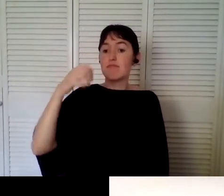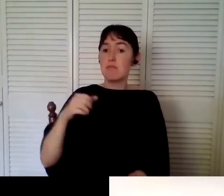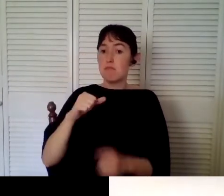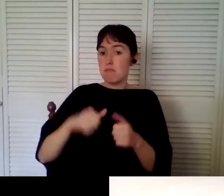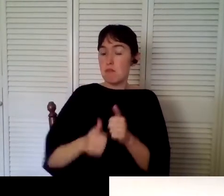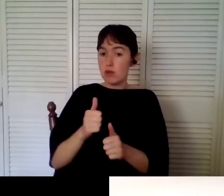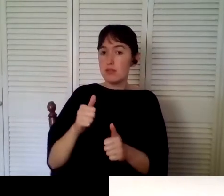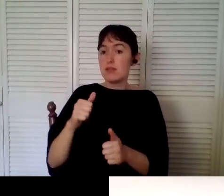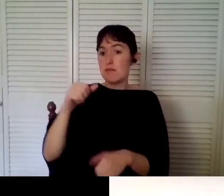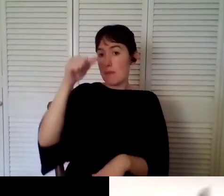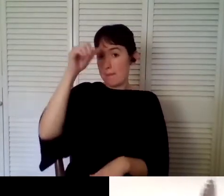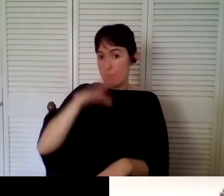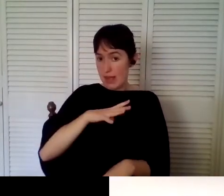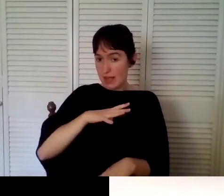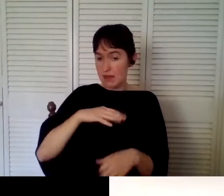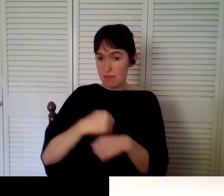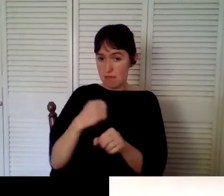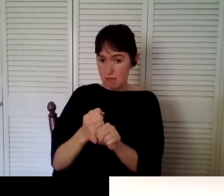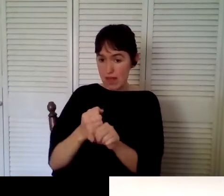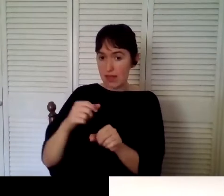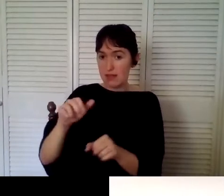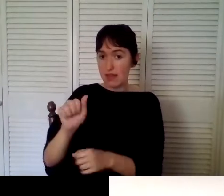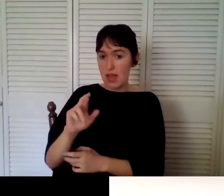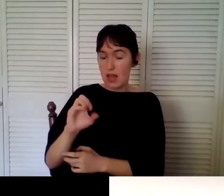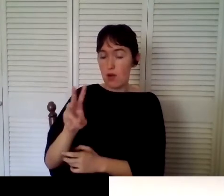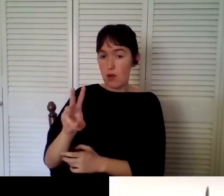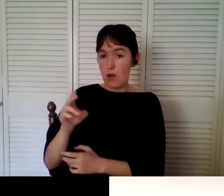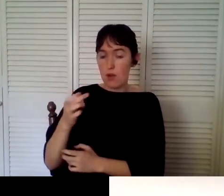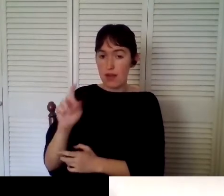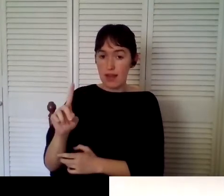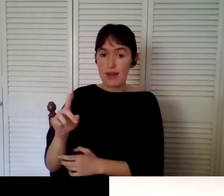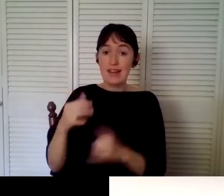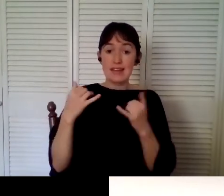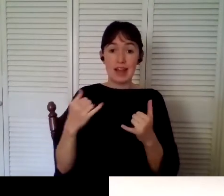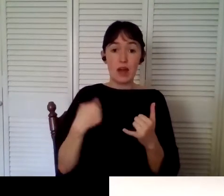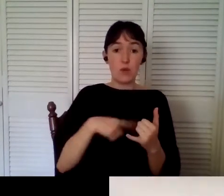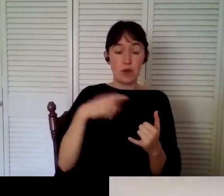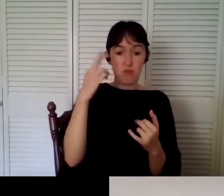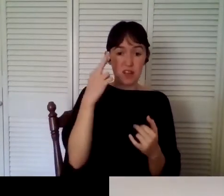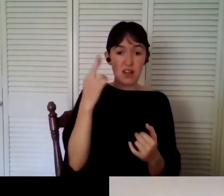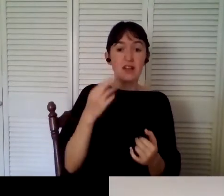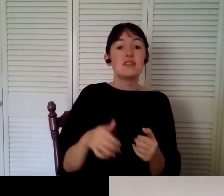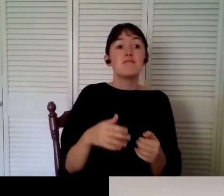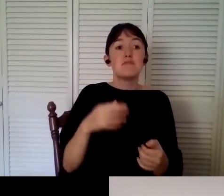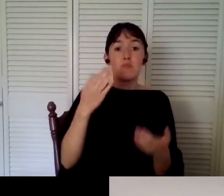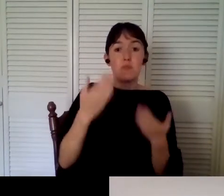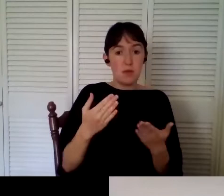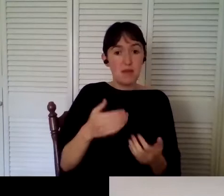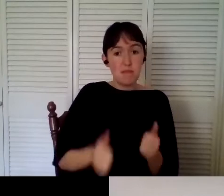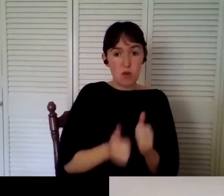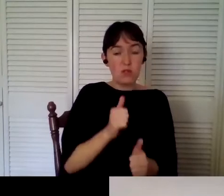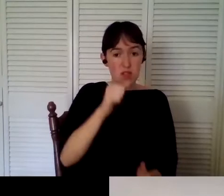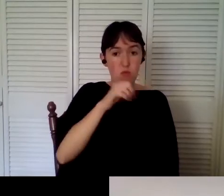it's easy to miss that when you're biased to just finding the cool arrowhead pieces or Right. spearhead or atlatl point pieces. Right. So you said that you